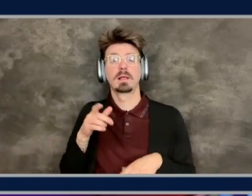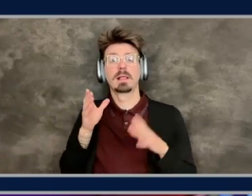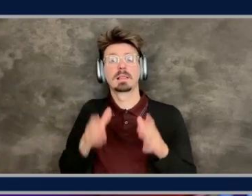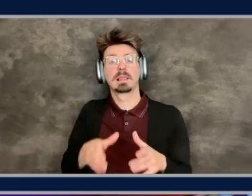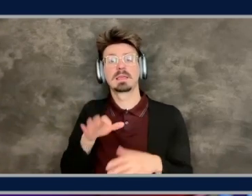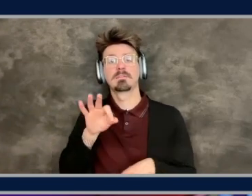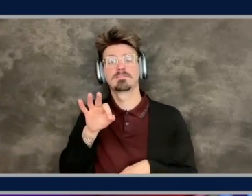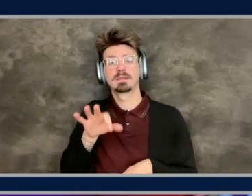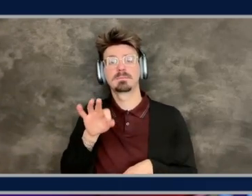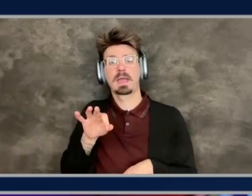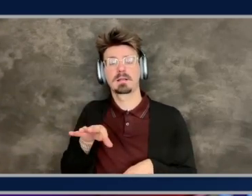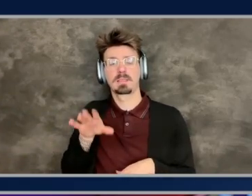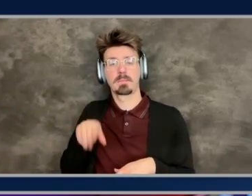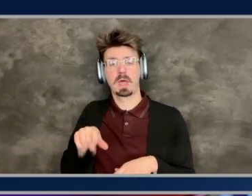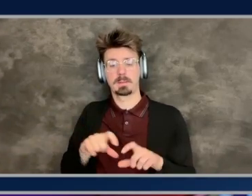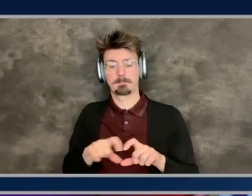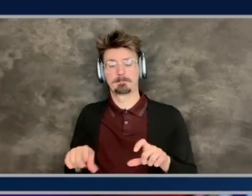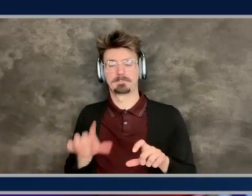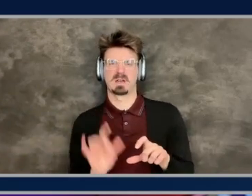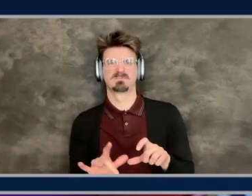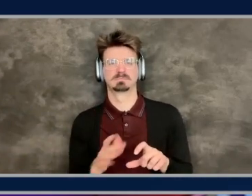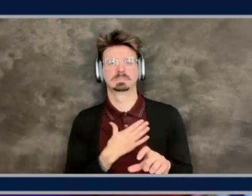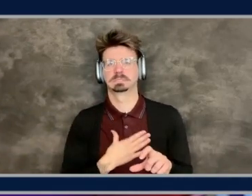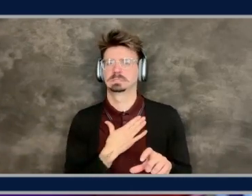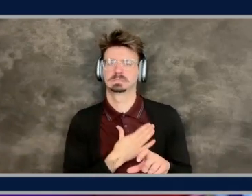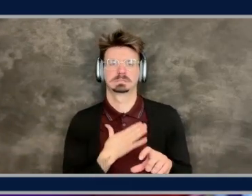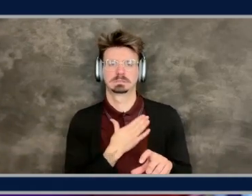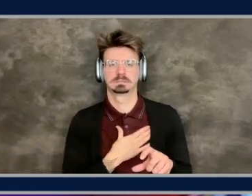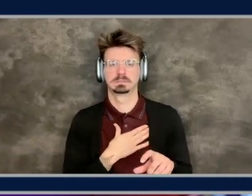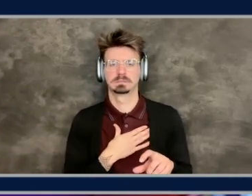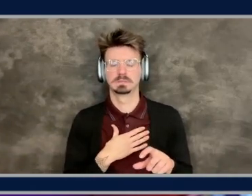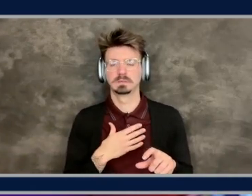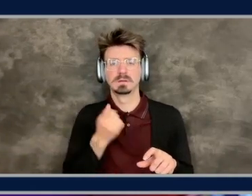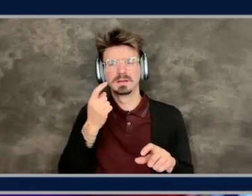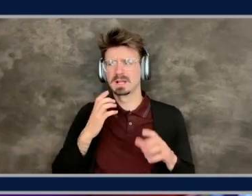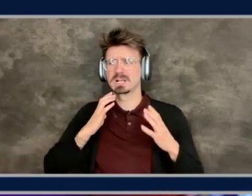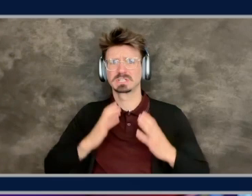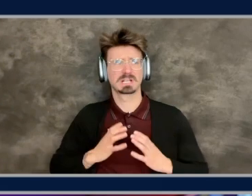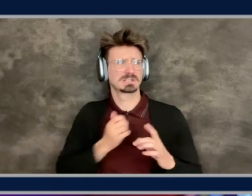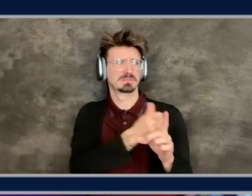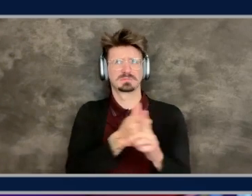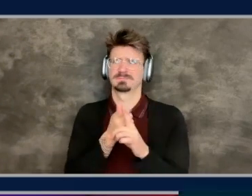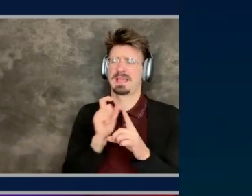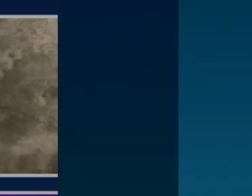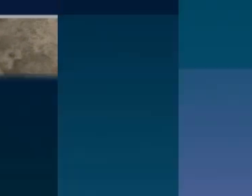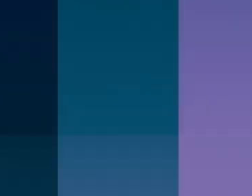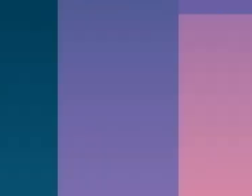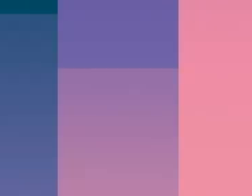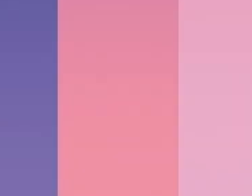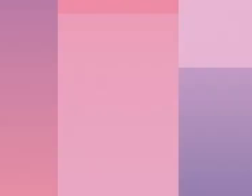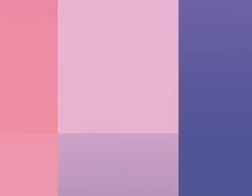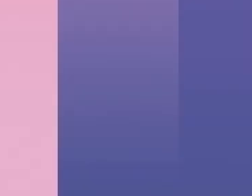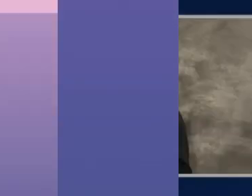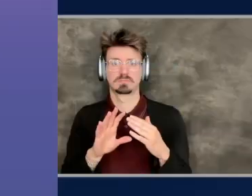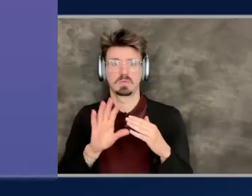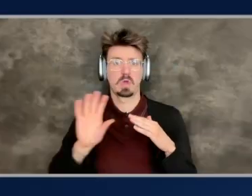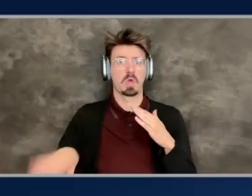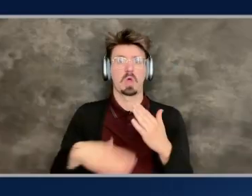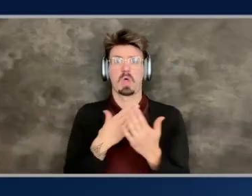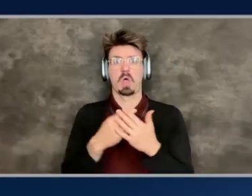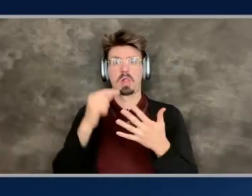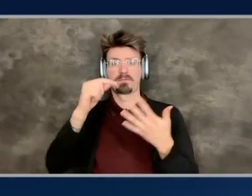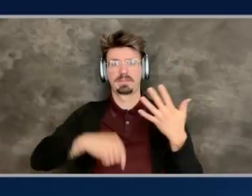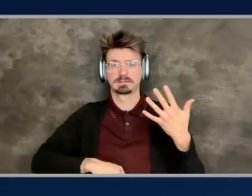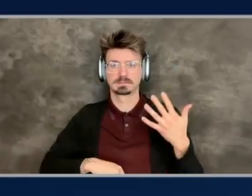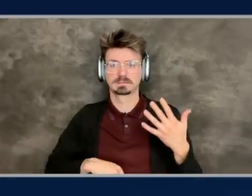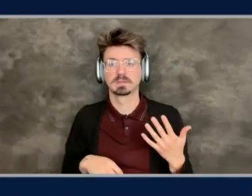talking about, customers having to learn all this. Look, this is helping everyone learn this. If you read through this, and